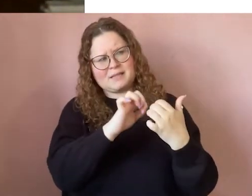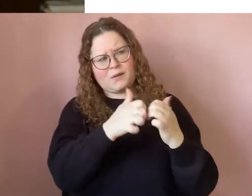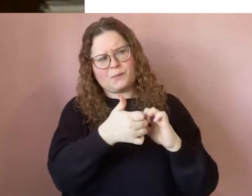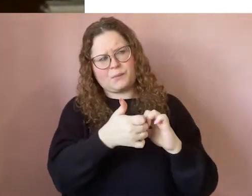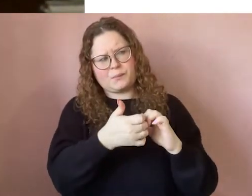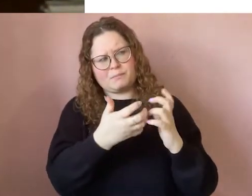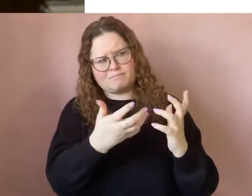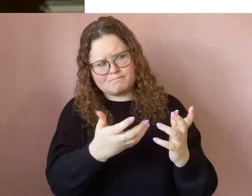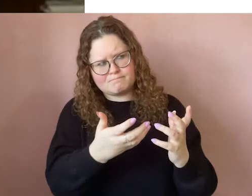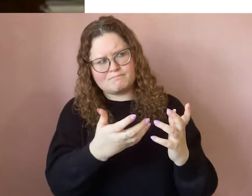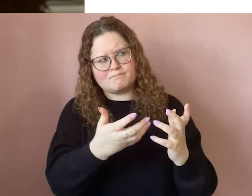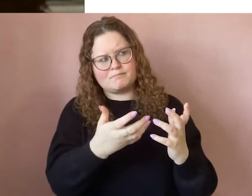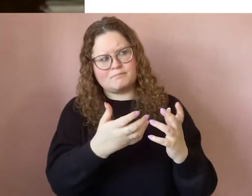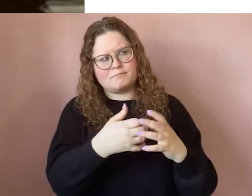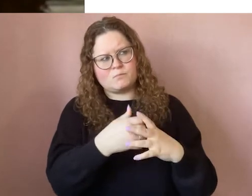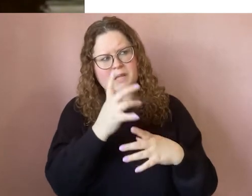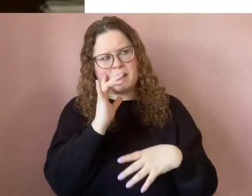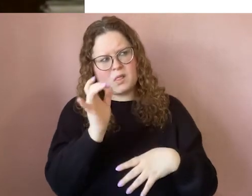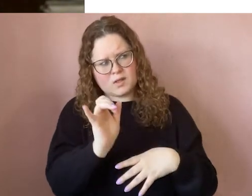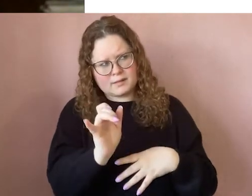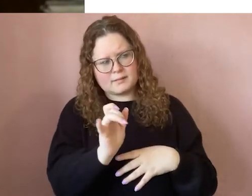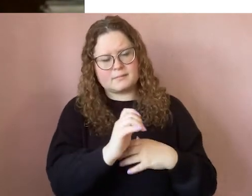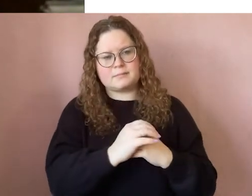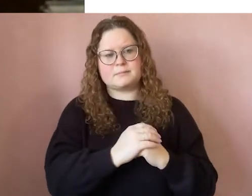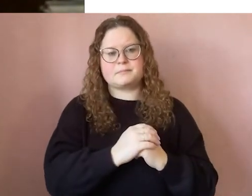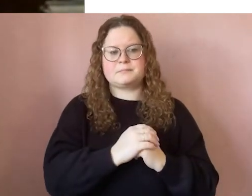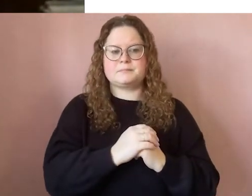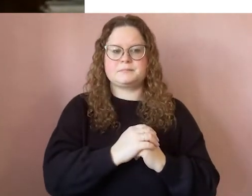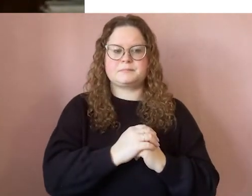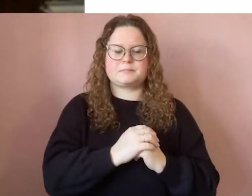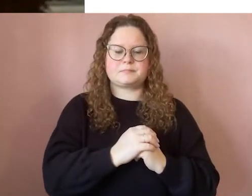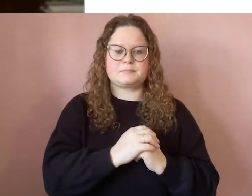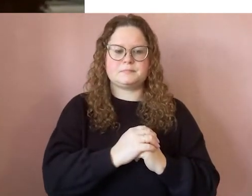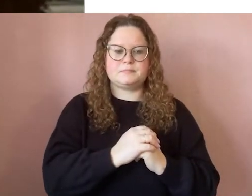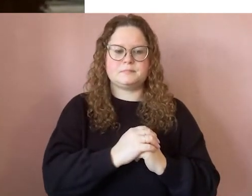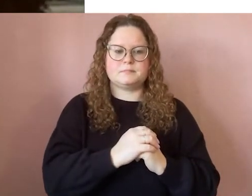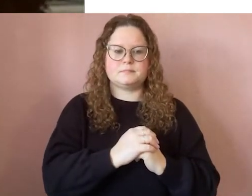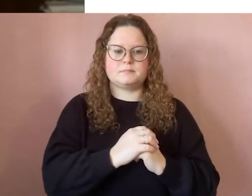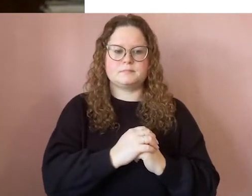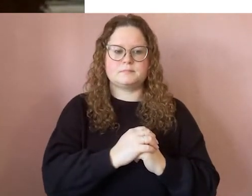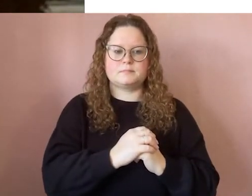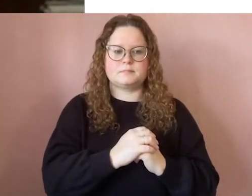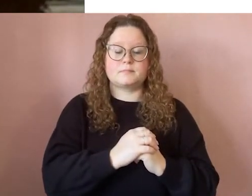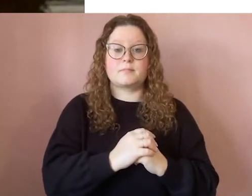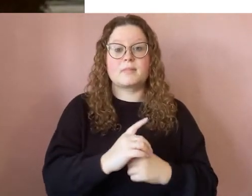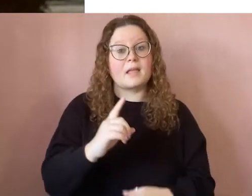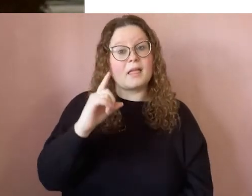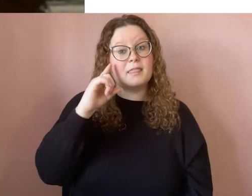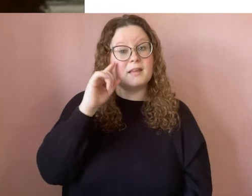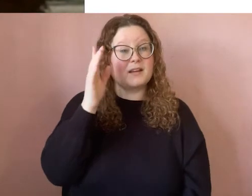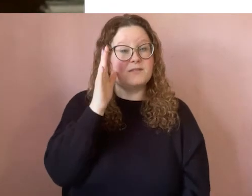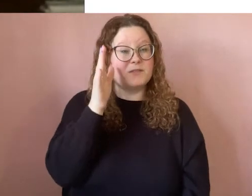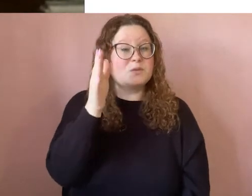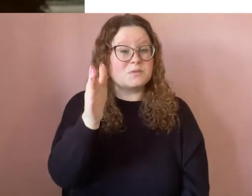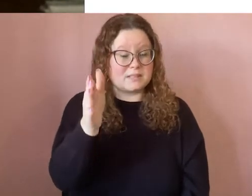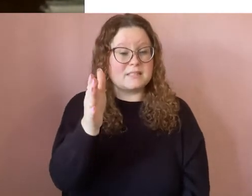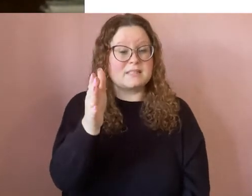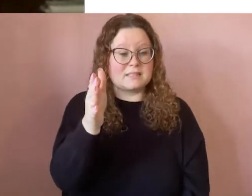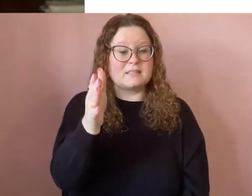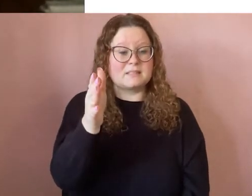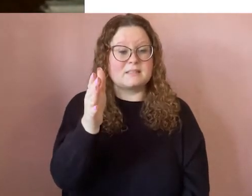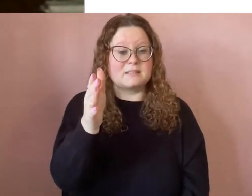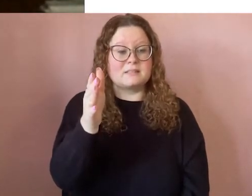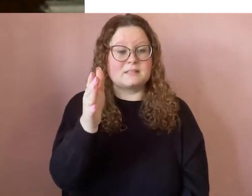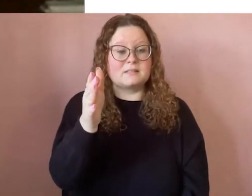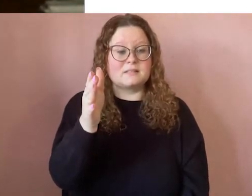a legitimate description of our awareness. We have a lot of work to do in that regard,